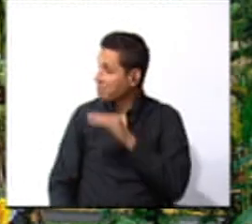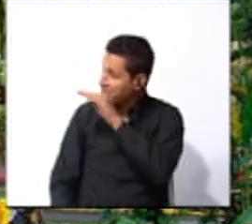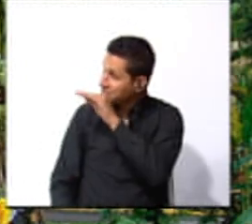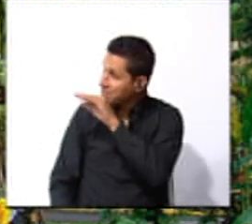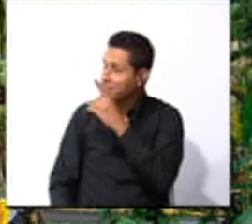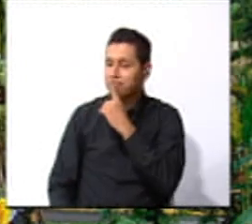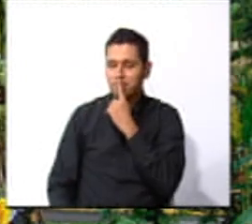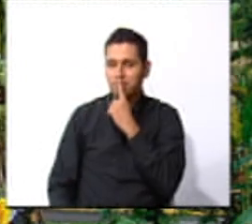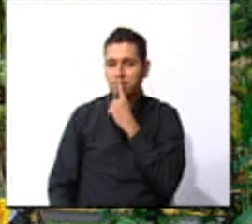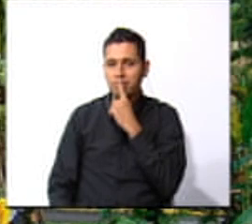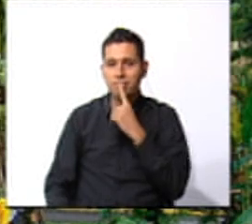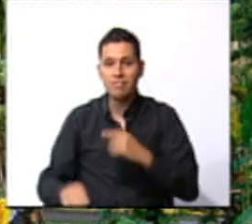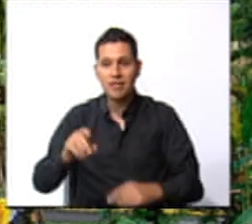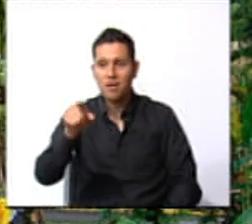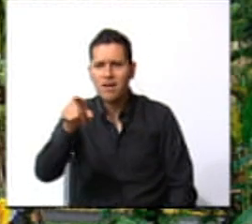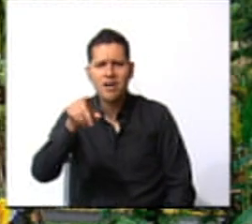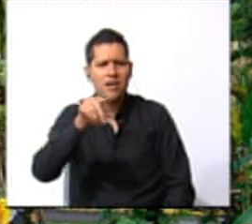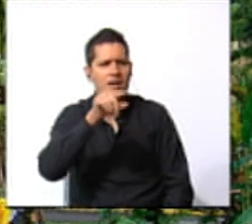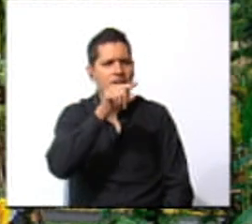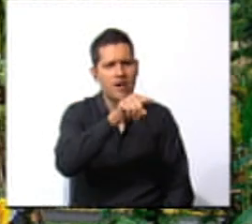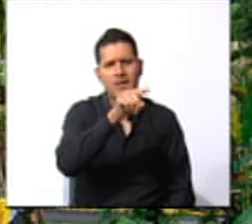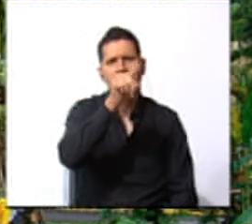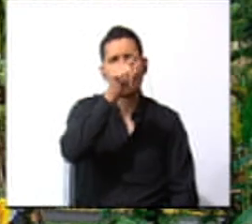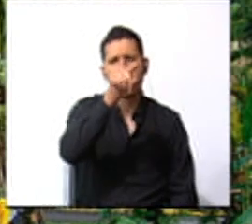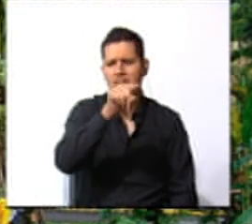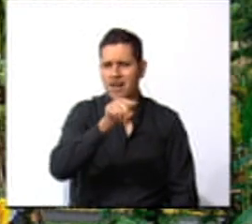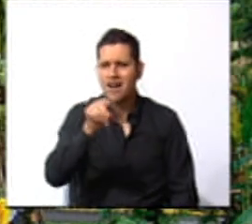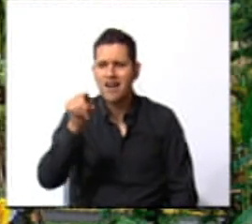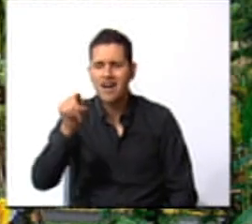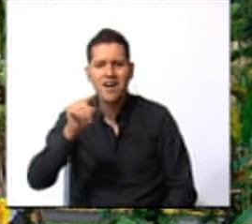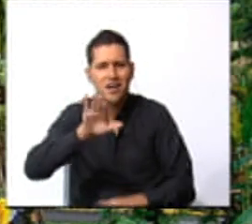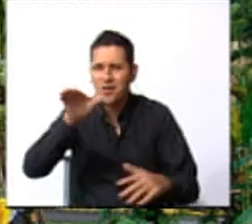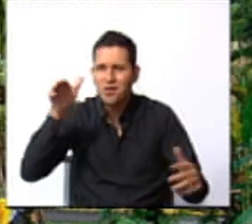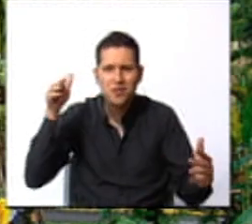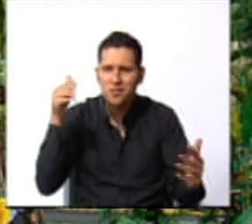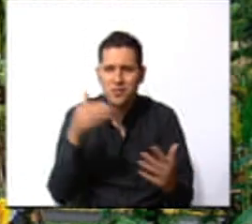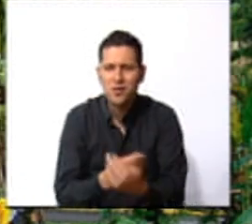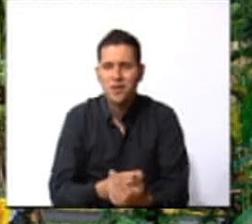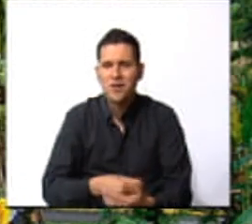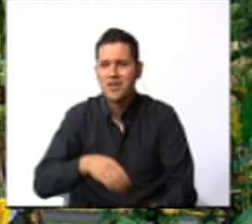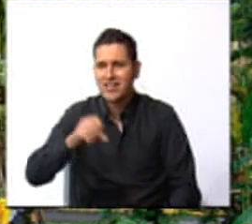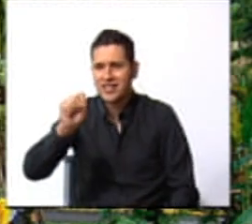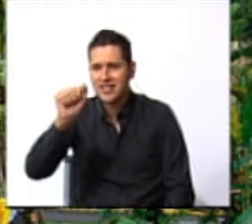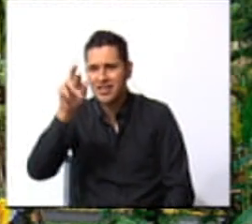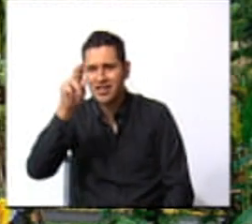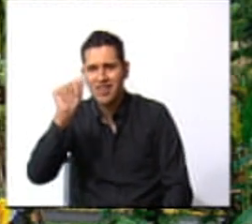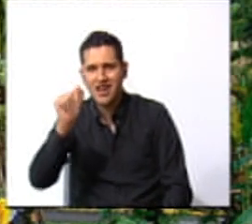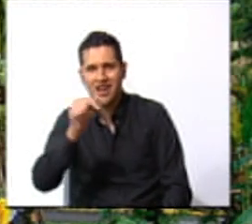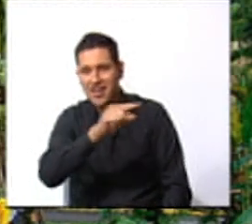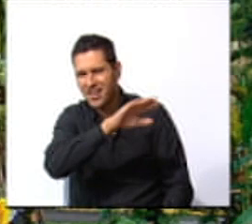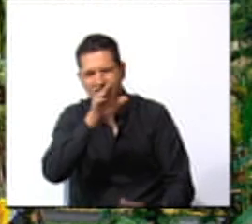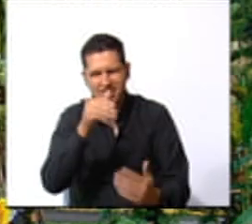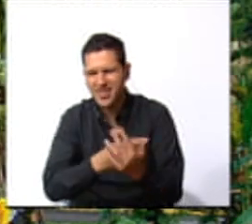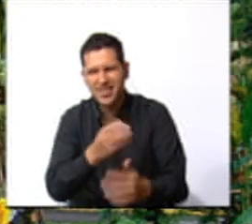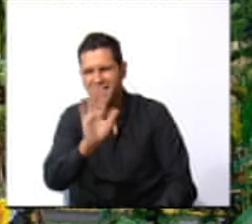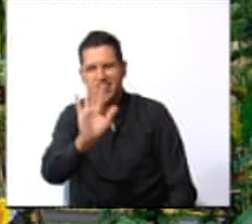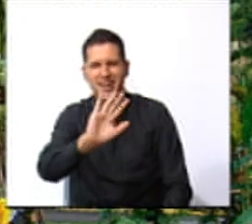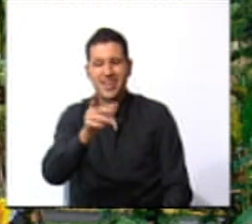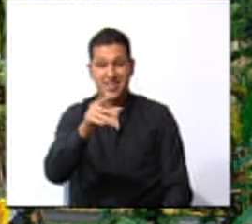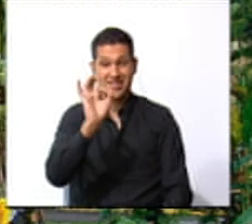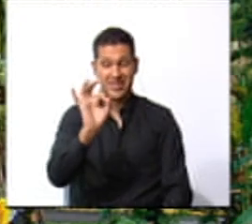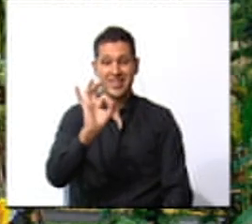Andrés, Sara, Sofía, Esmeralda, Charlotte. Hi, how are